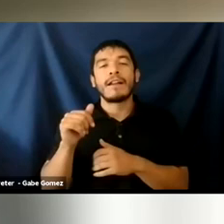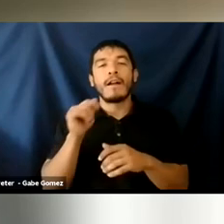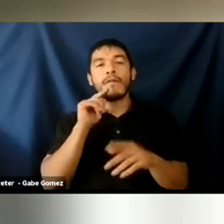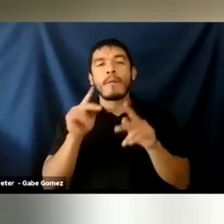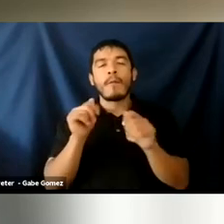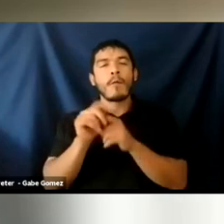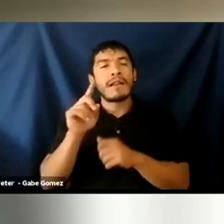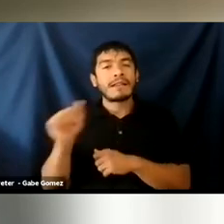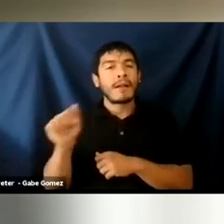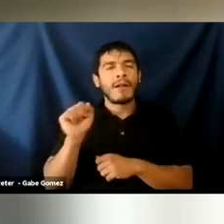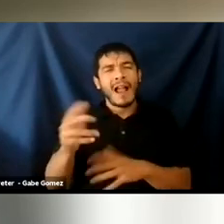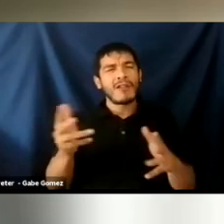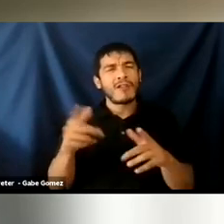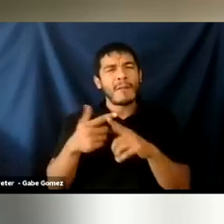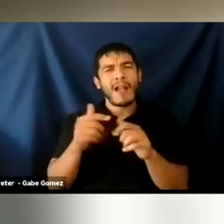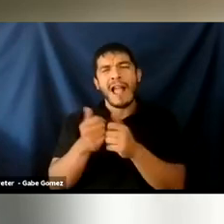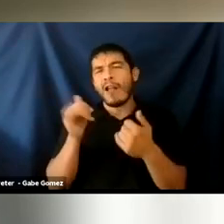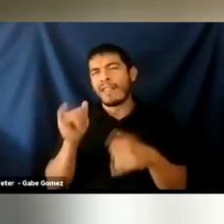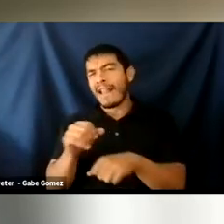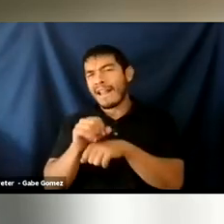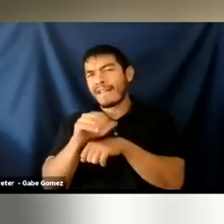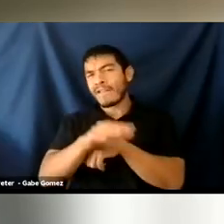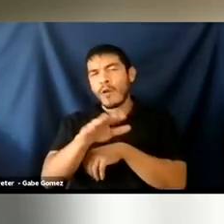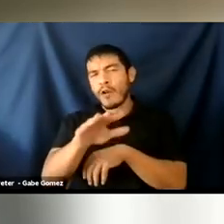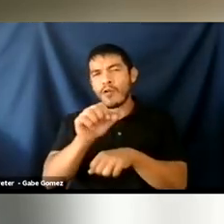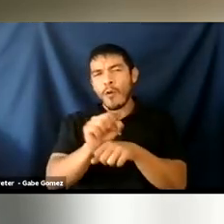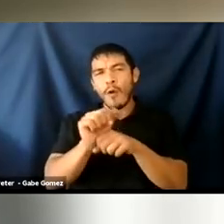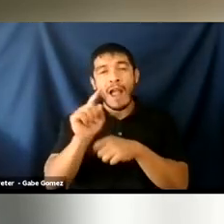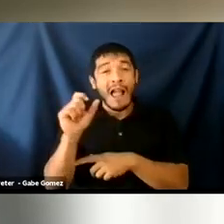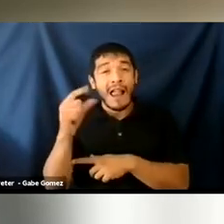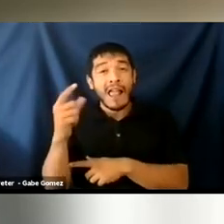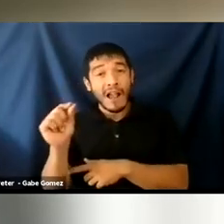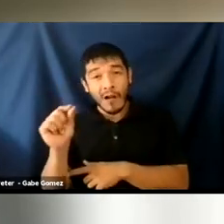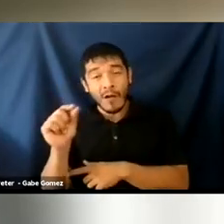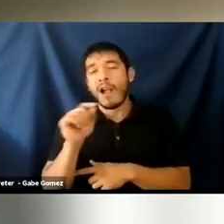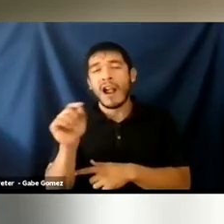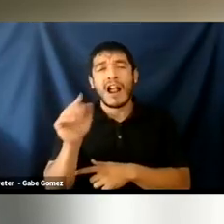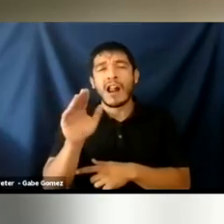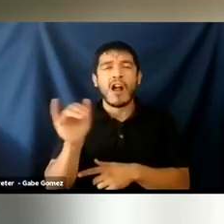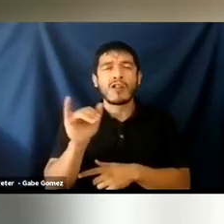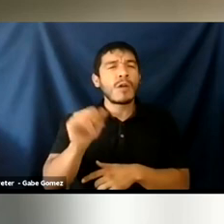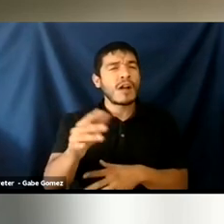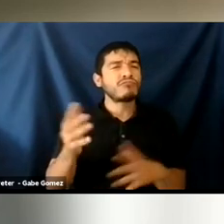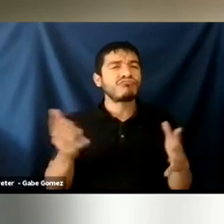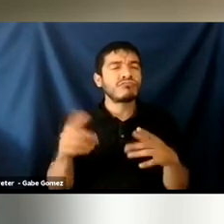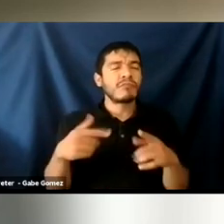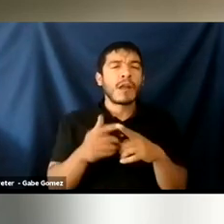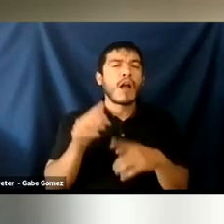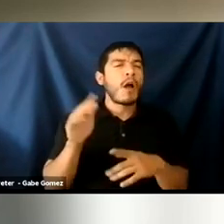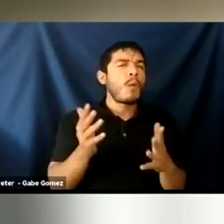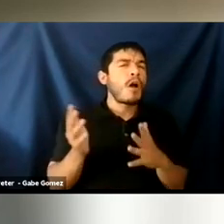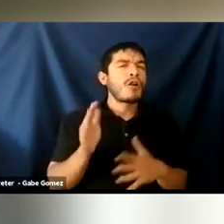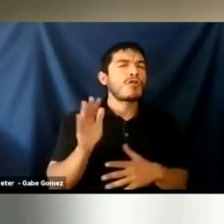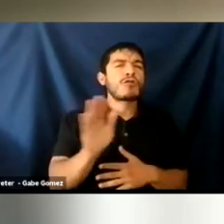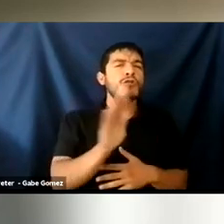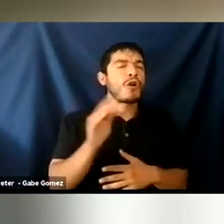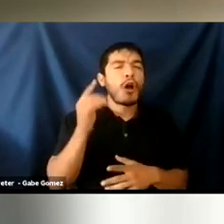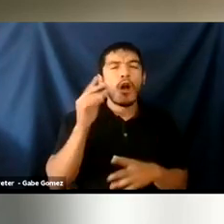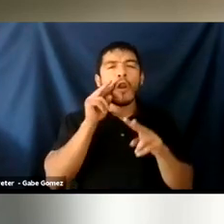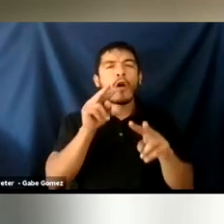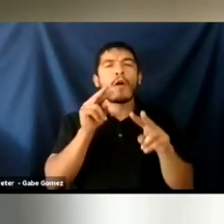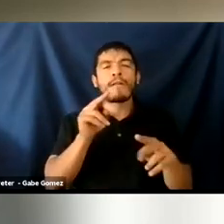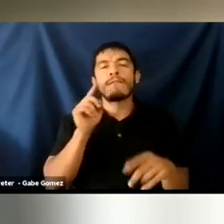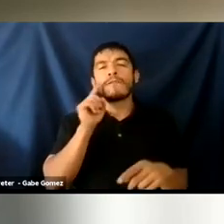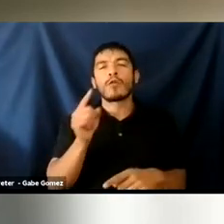talk about how that's influenced your work at LEGO? And also, can you talk about what you're looking for